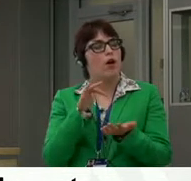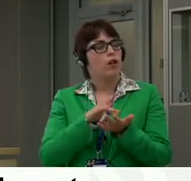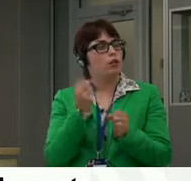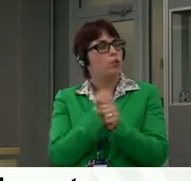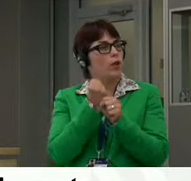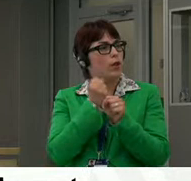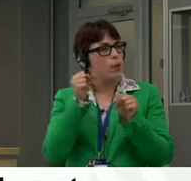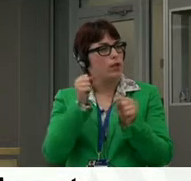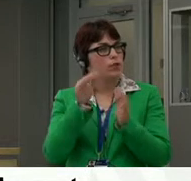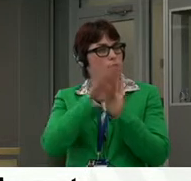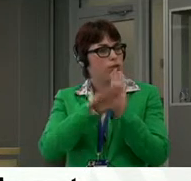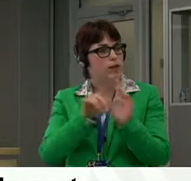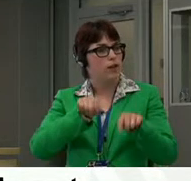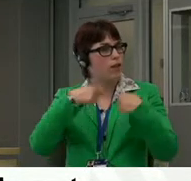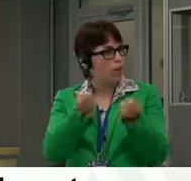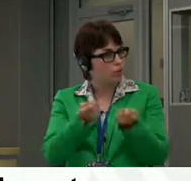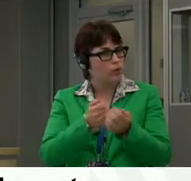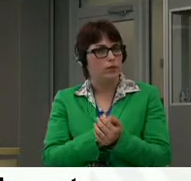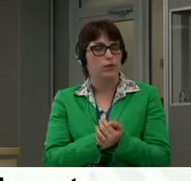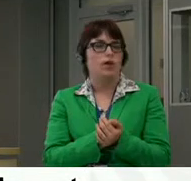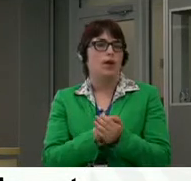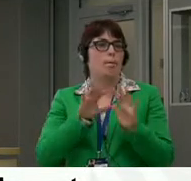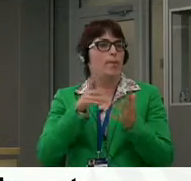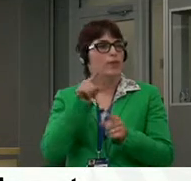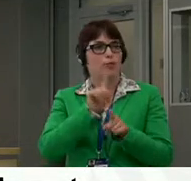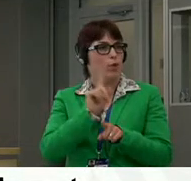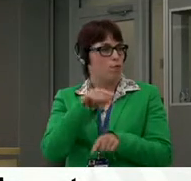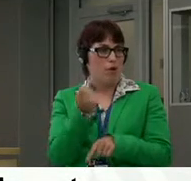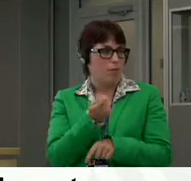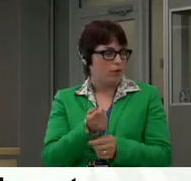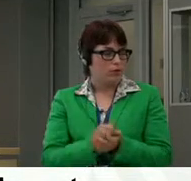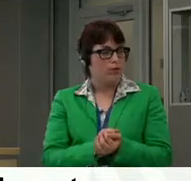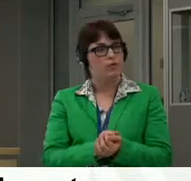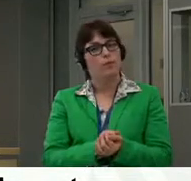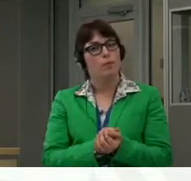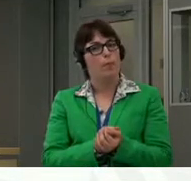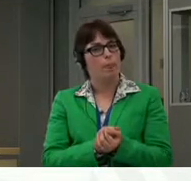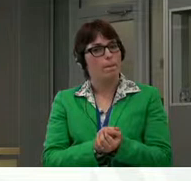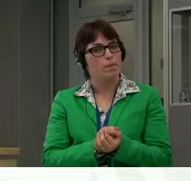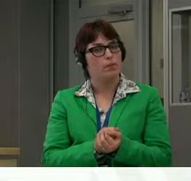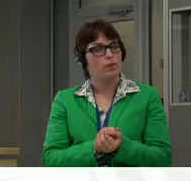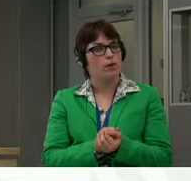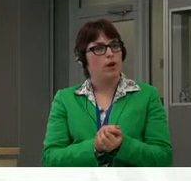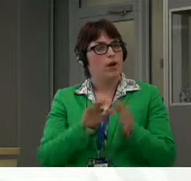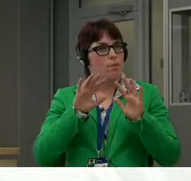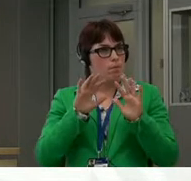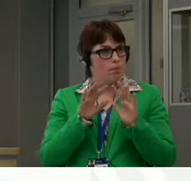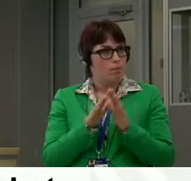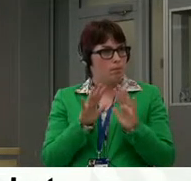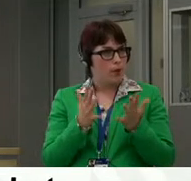outlawed discrimination in the workplace. But what about discrimination in the transport